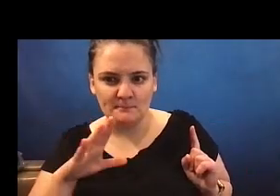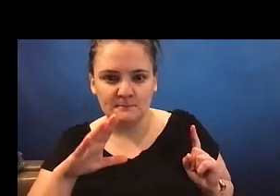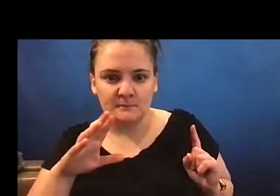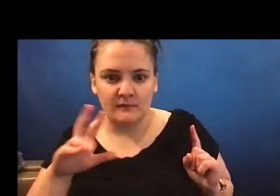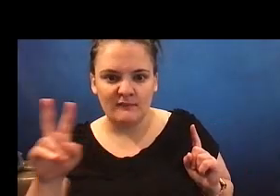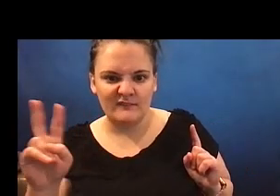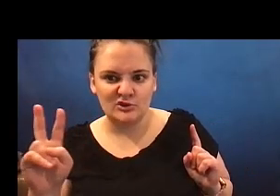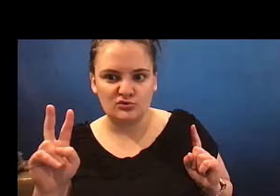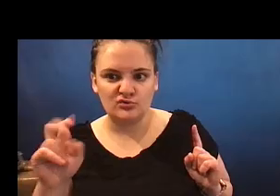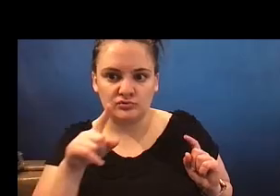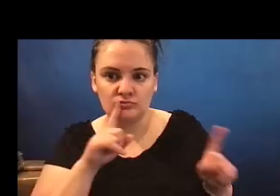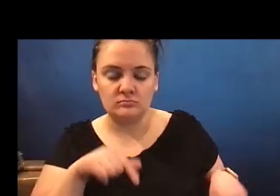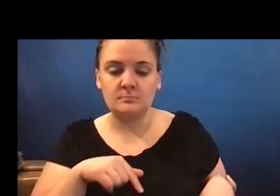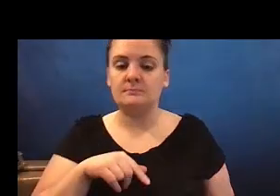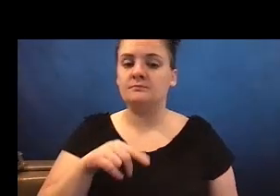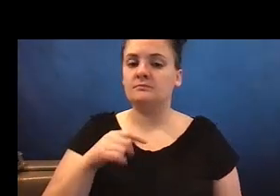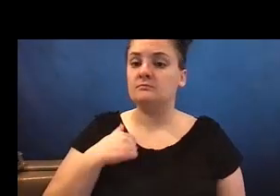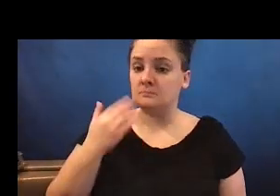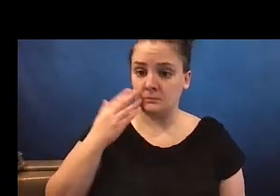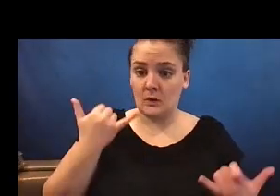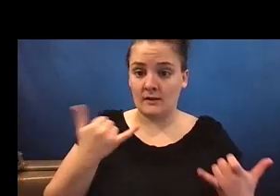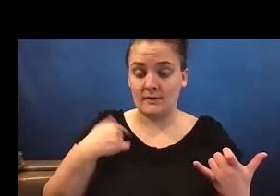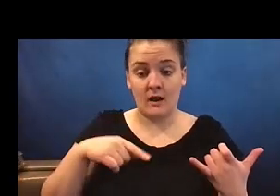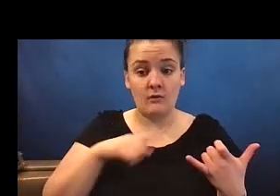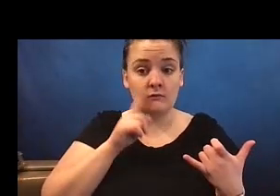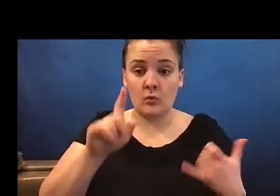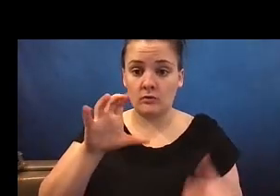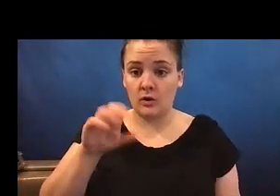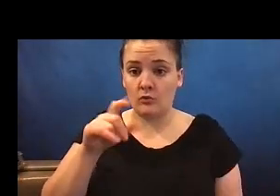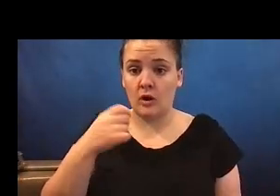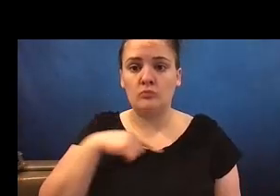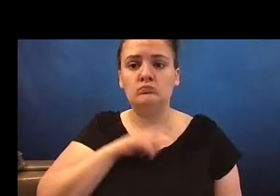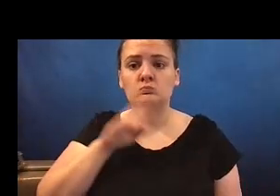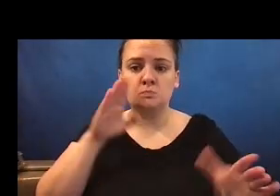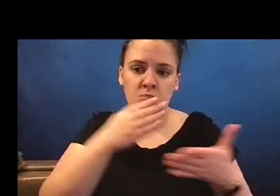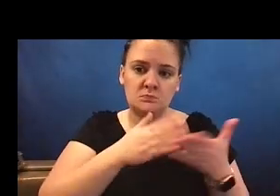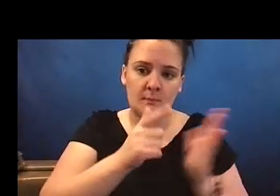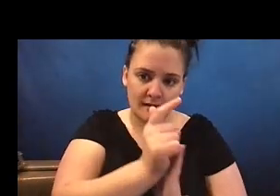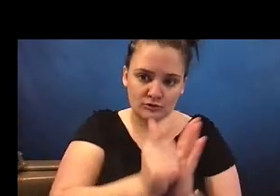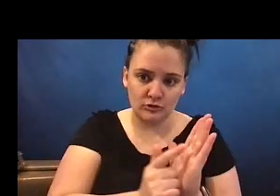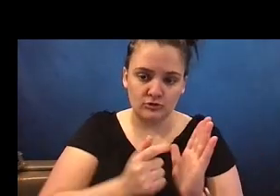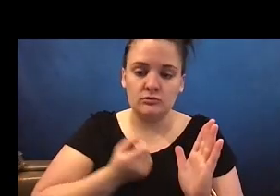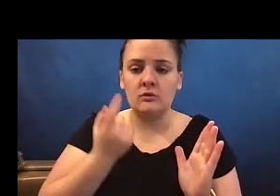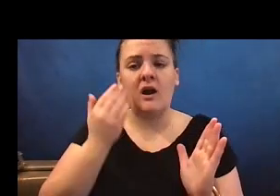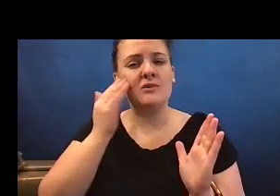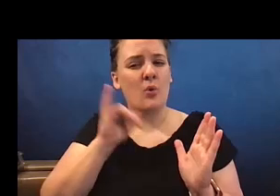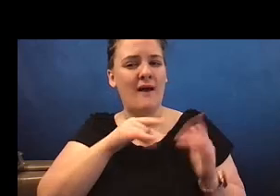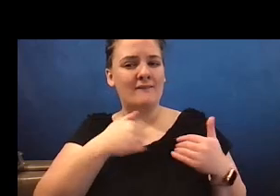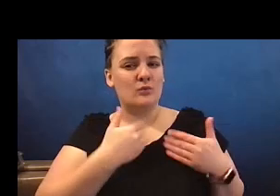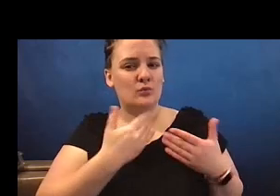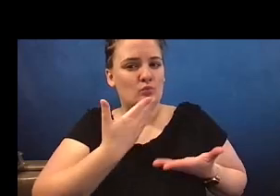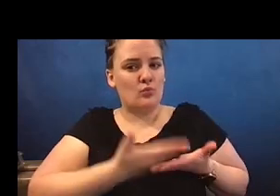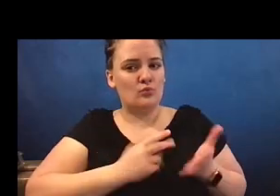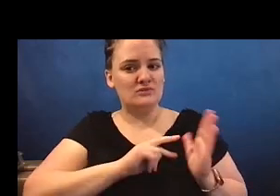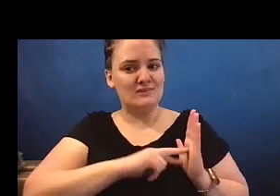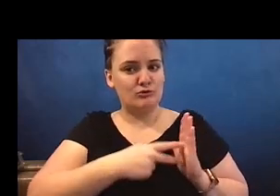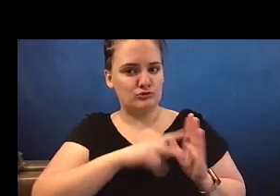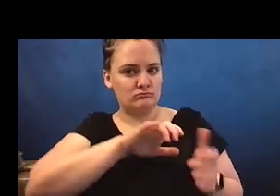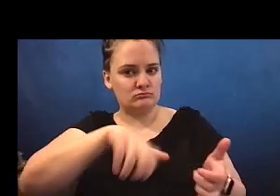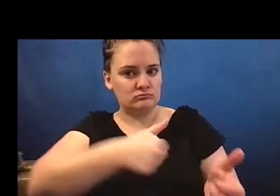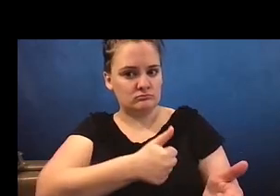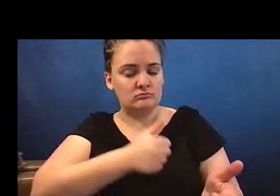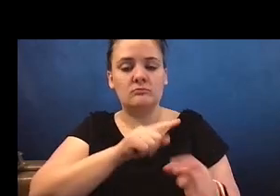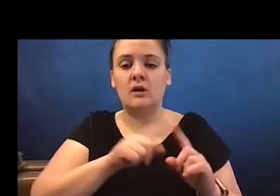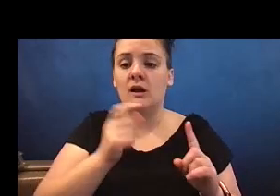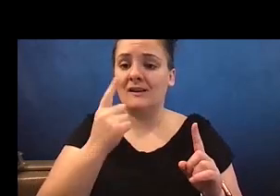in Colorado, and I think it's well intended, and particularly in every space, but in healthcare, we have to be